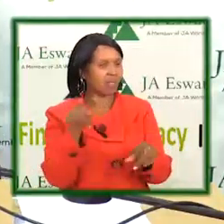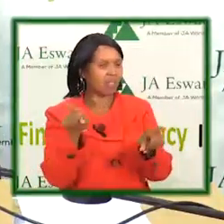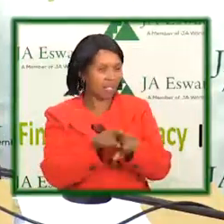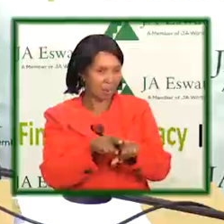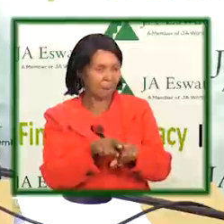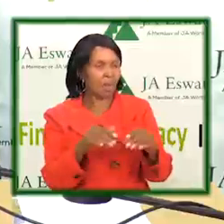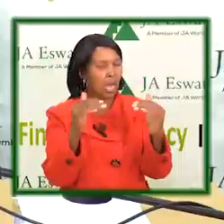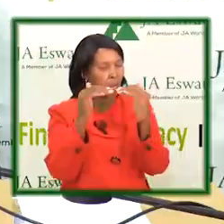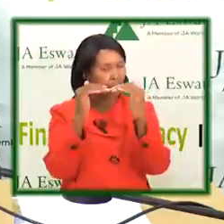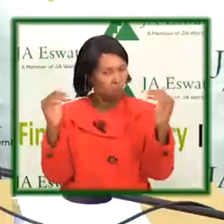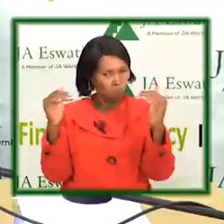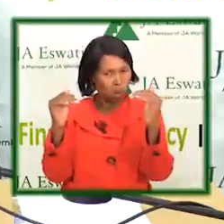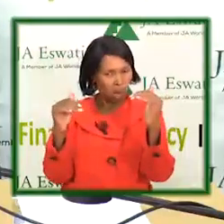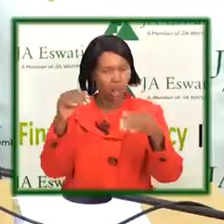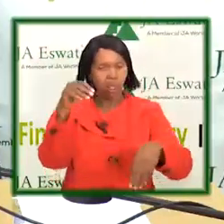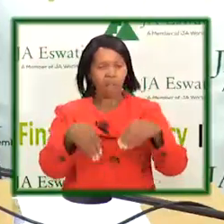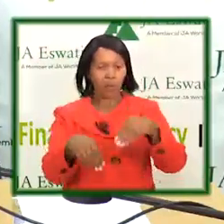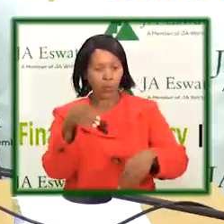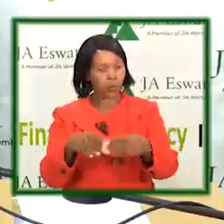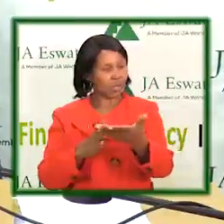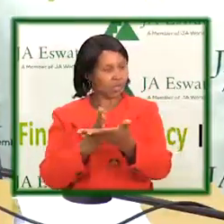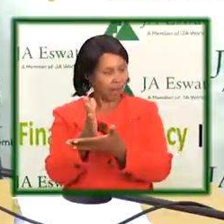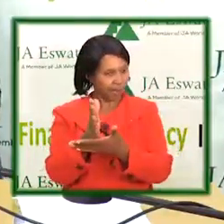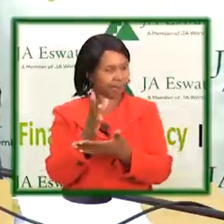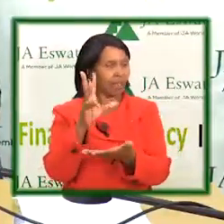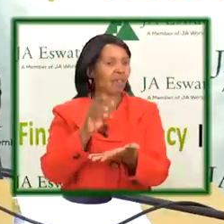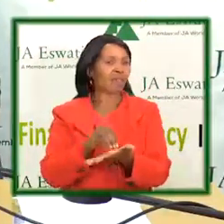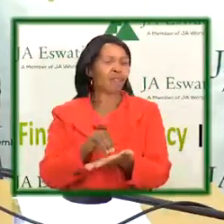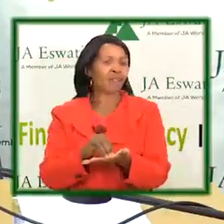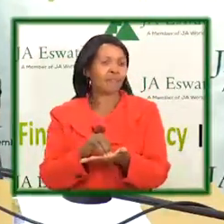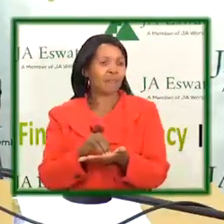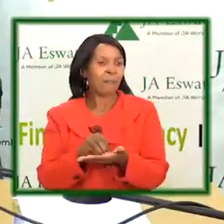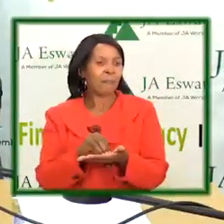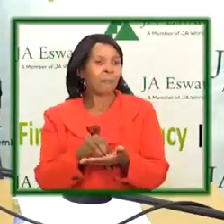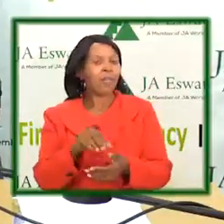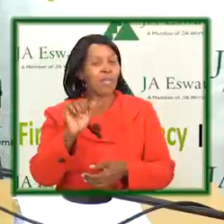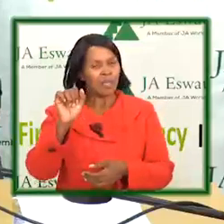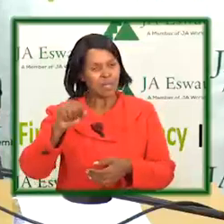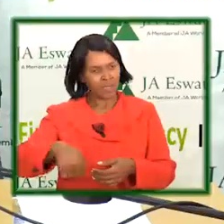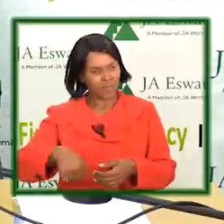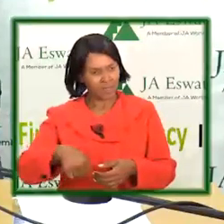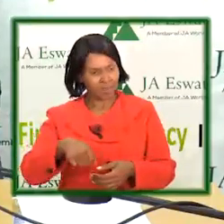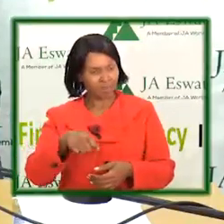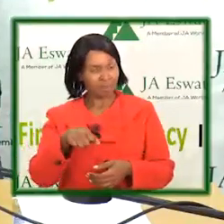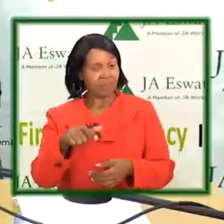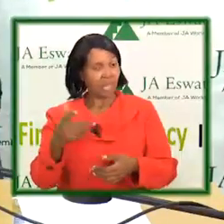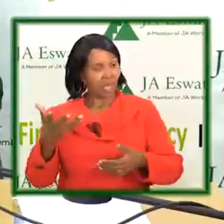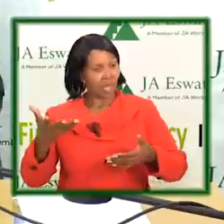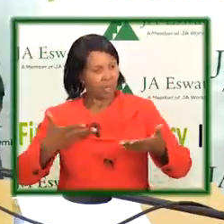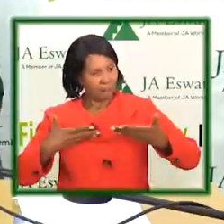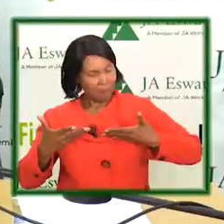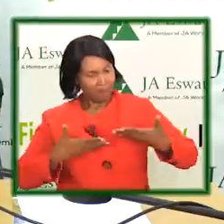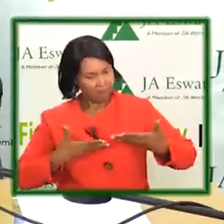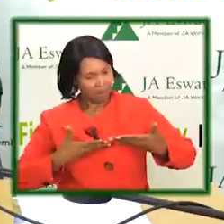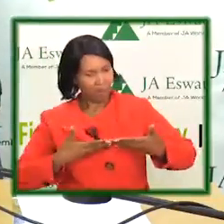of that. Equal voting rights. Yes, when we come to a real company, when I have much more